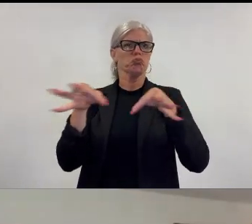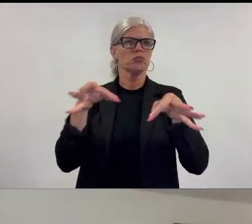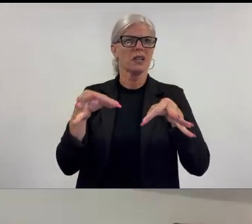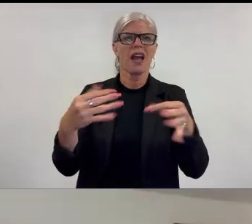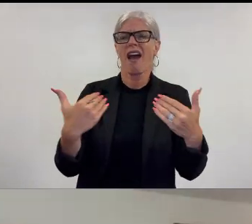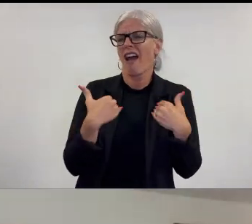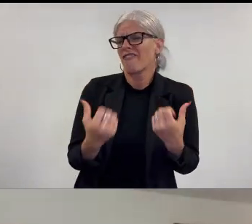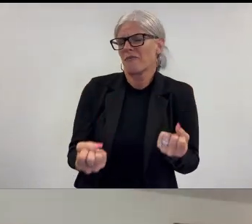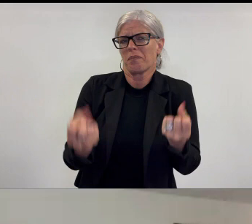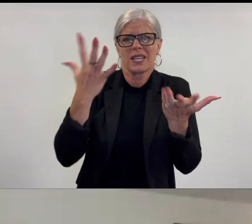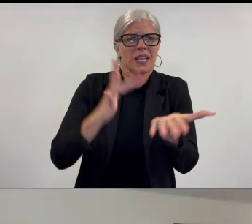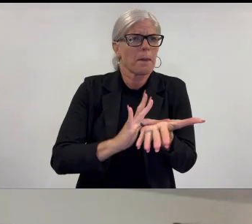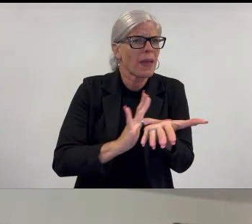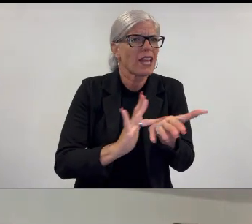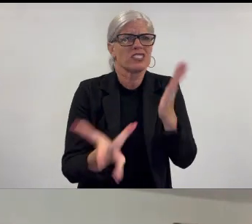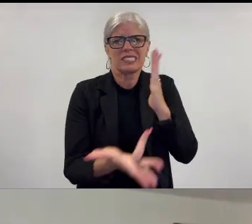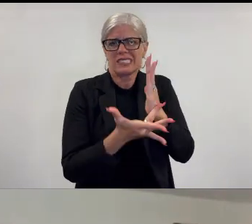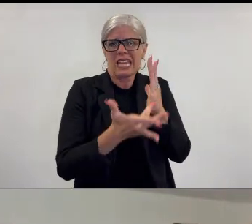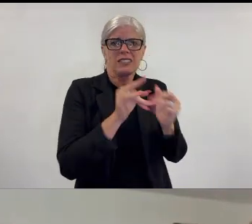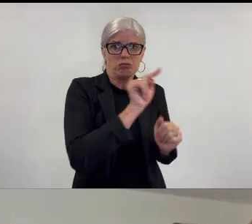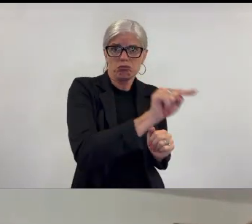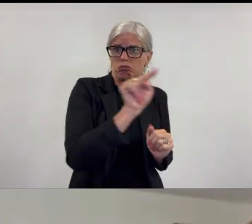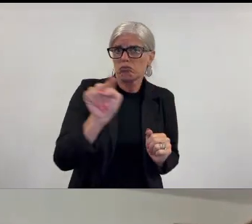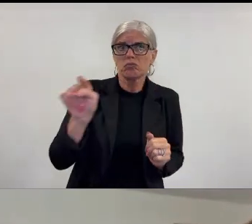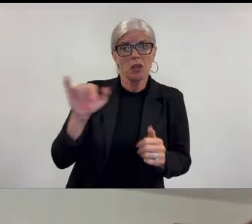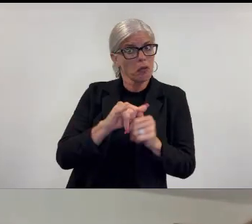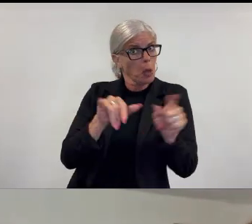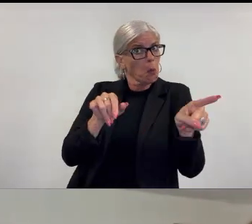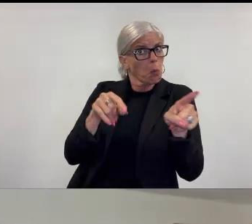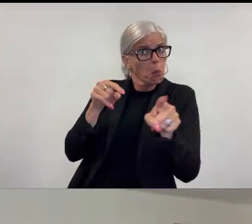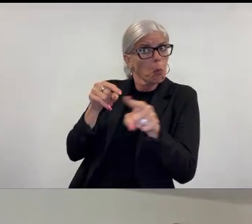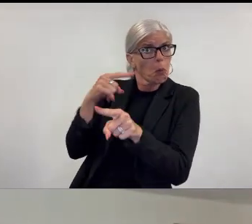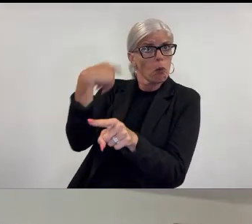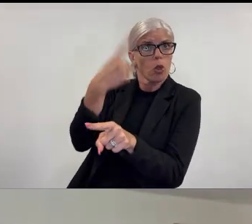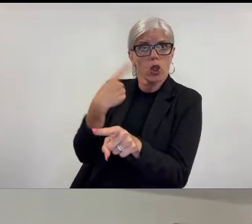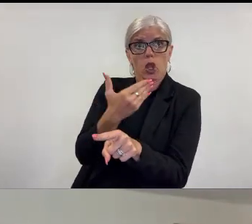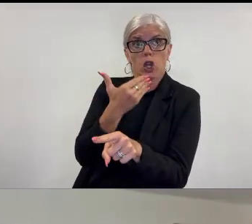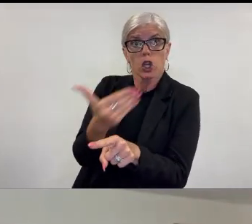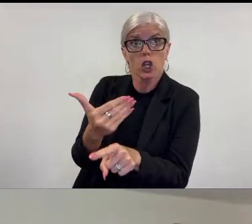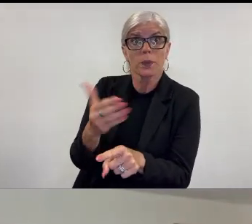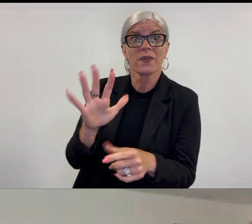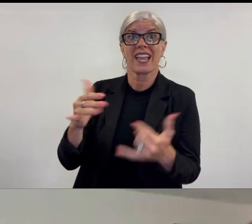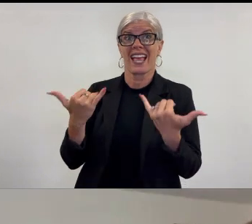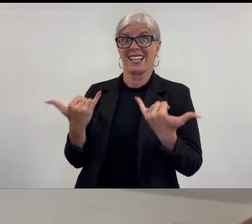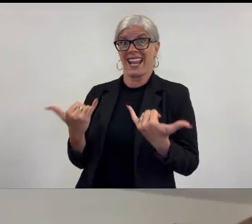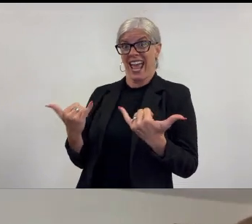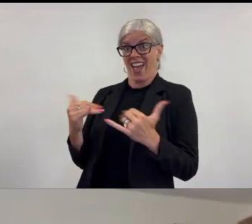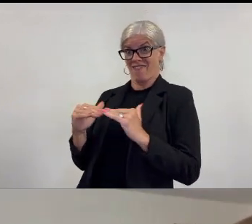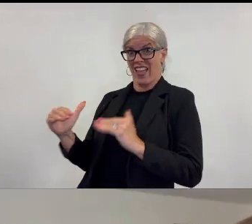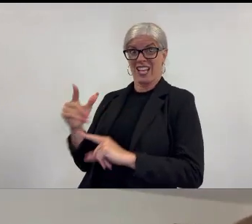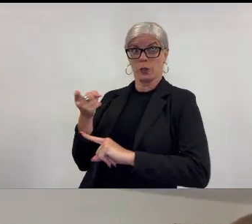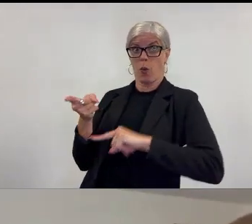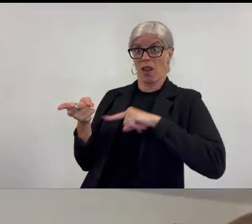we can make a blanket statement. There are a lot of biologics that have,